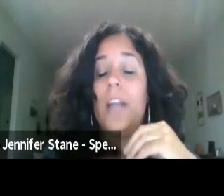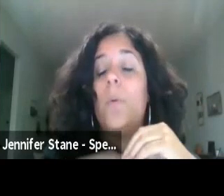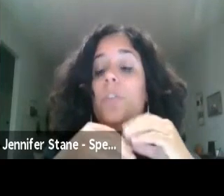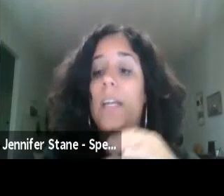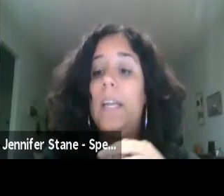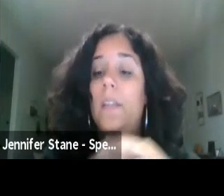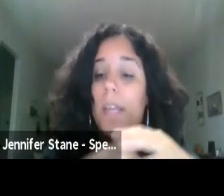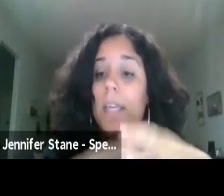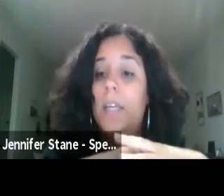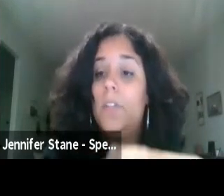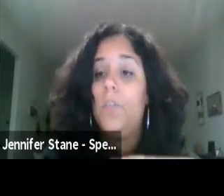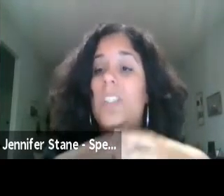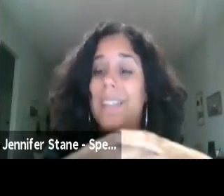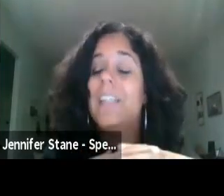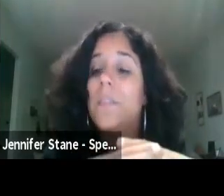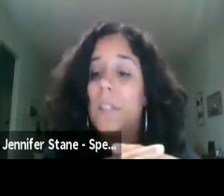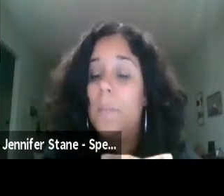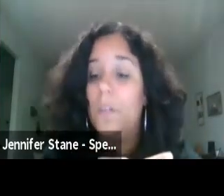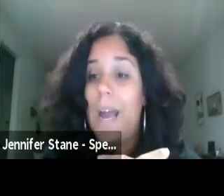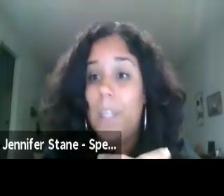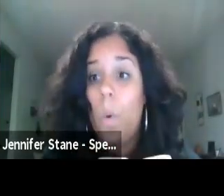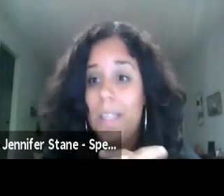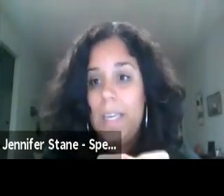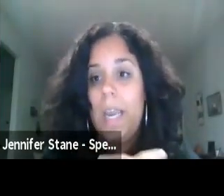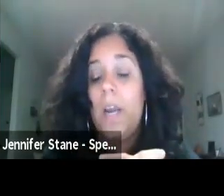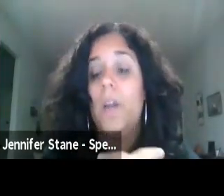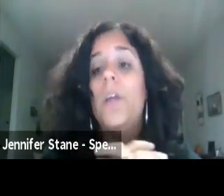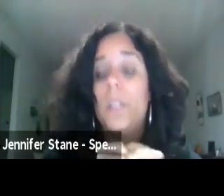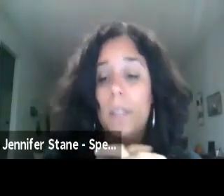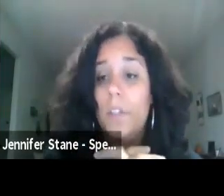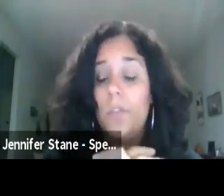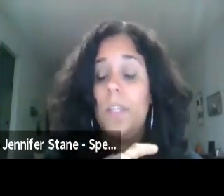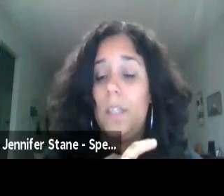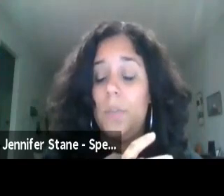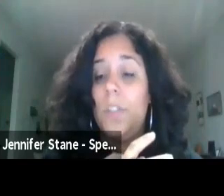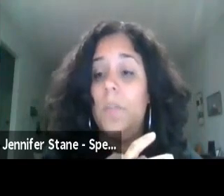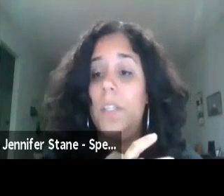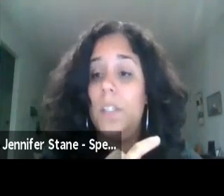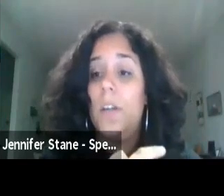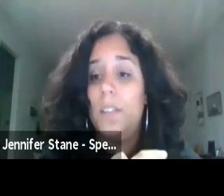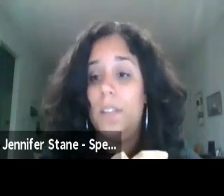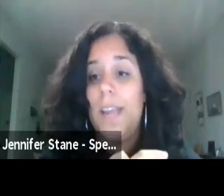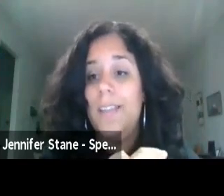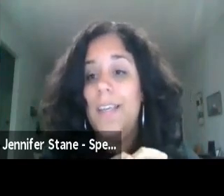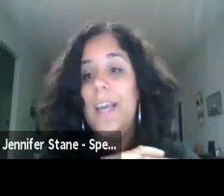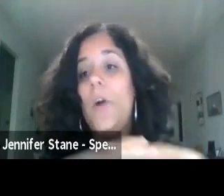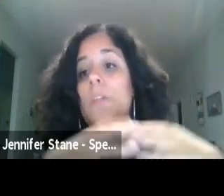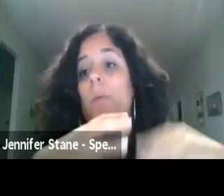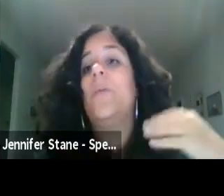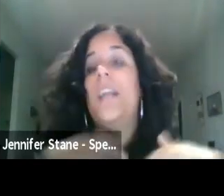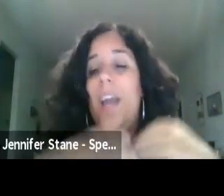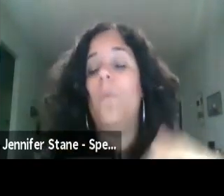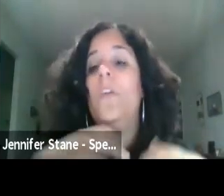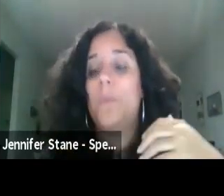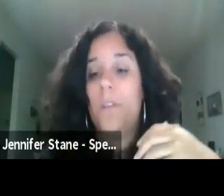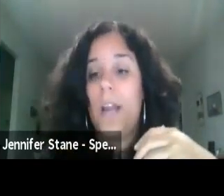or the adequate training that they need to successfully provide quality care to individuals with intellectual disabilities across the state. And the only